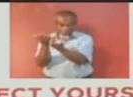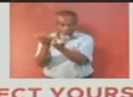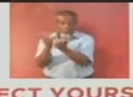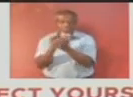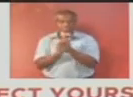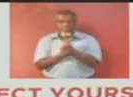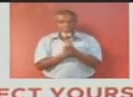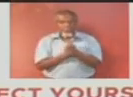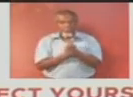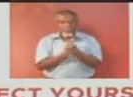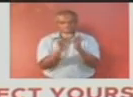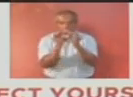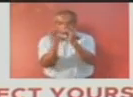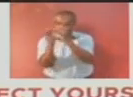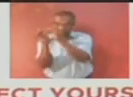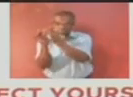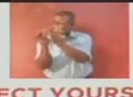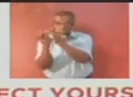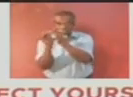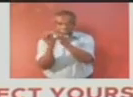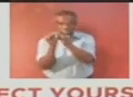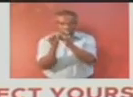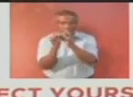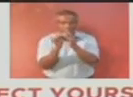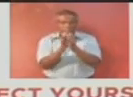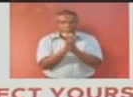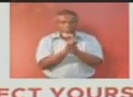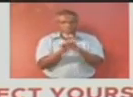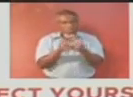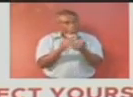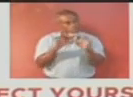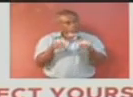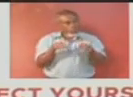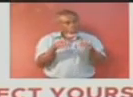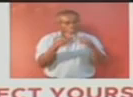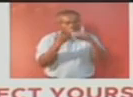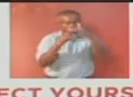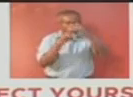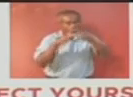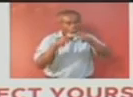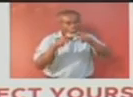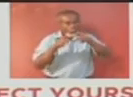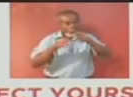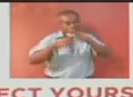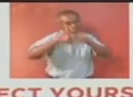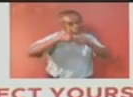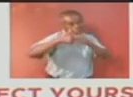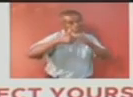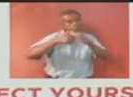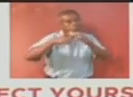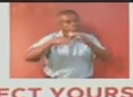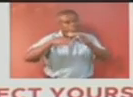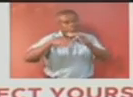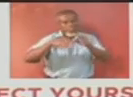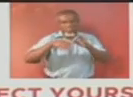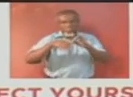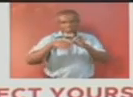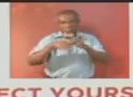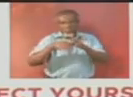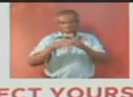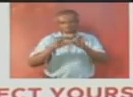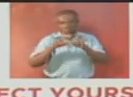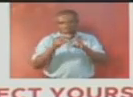that probability, to the extent that we can stop people from coming into contact with each other and transmitting illness, we will have